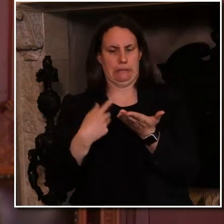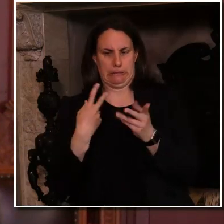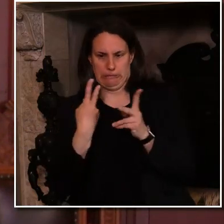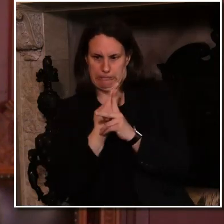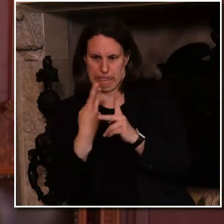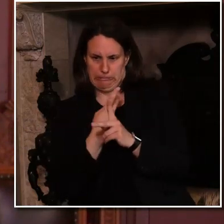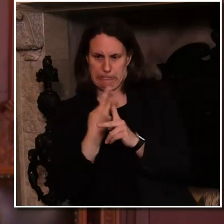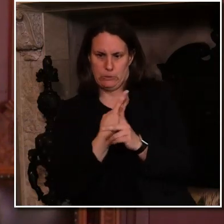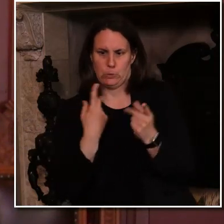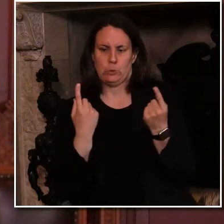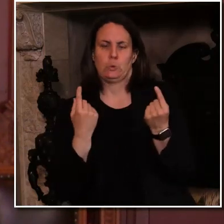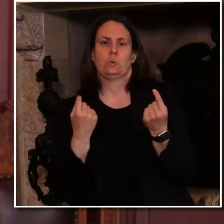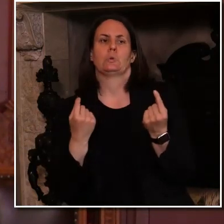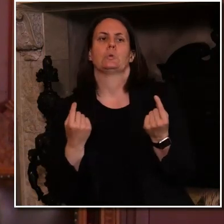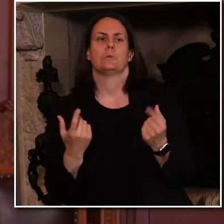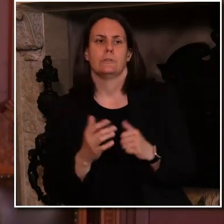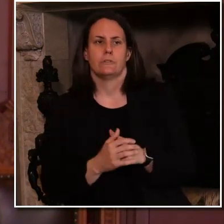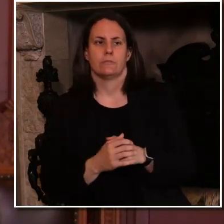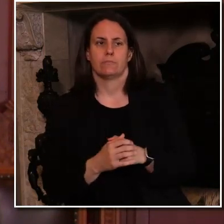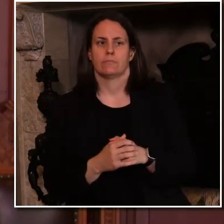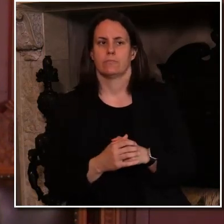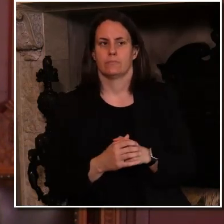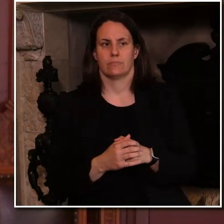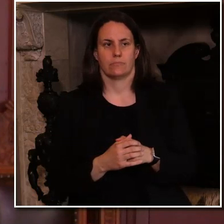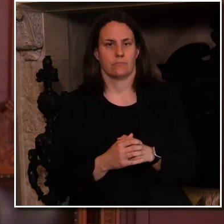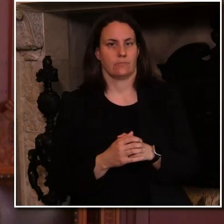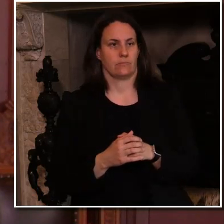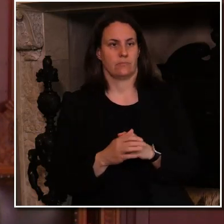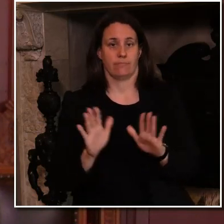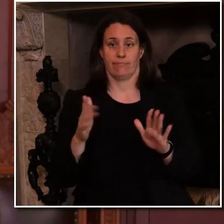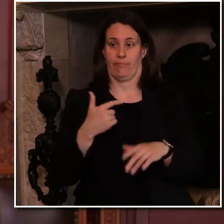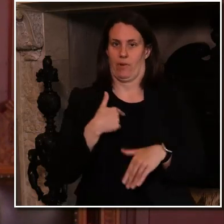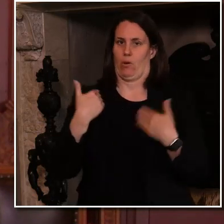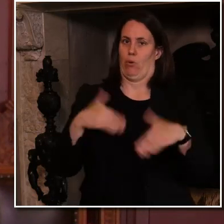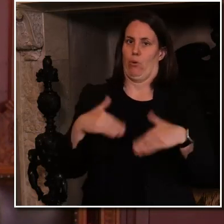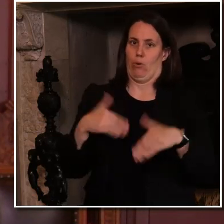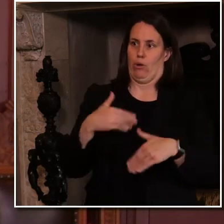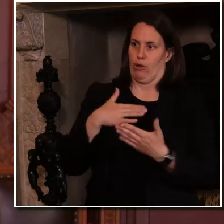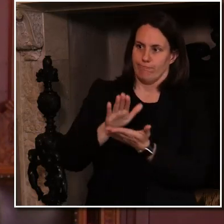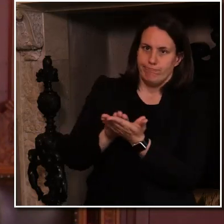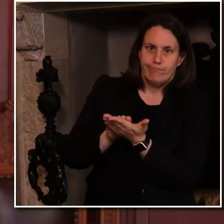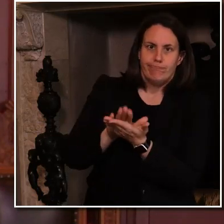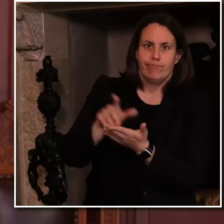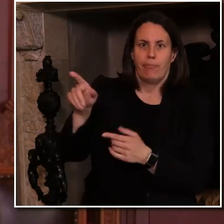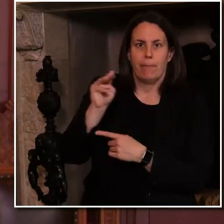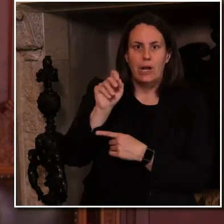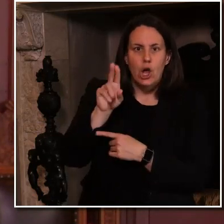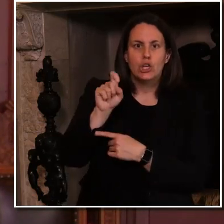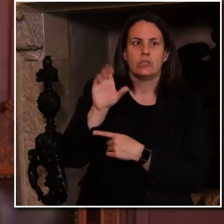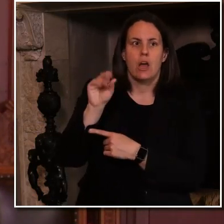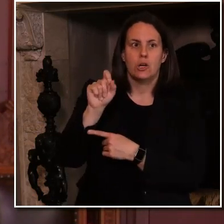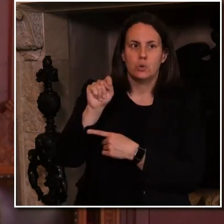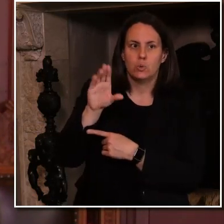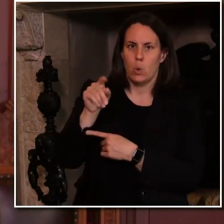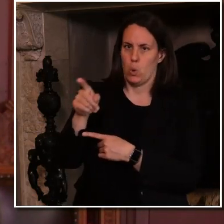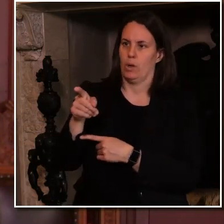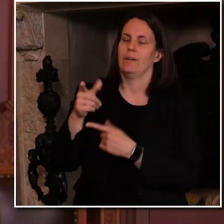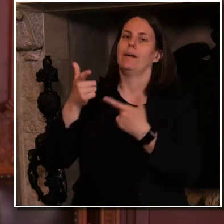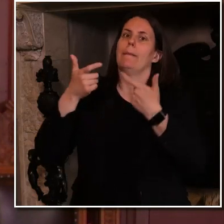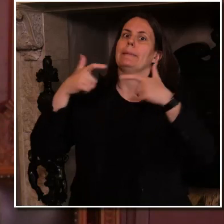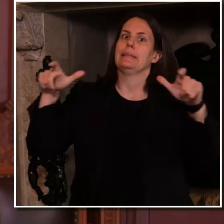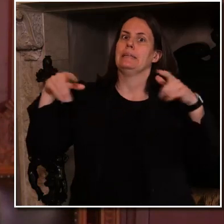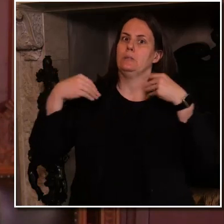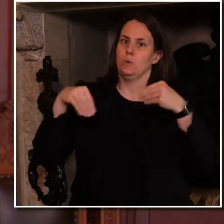two stores have done that. Clearly, they're both large stores and large number of people going in